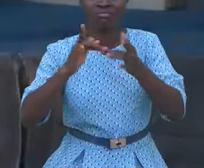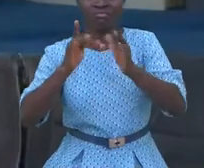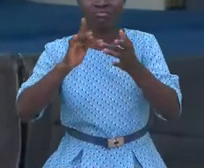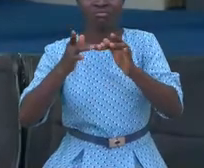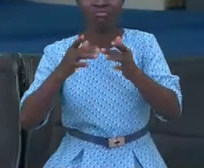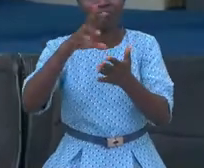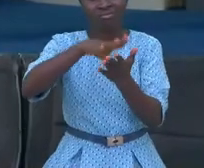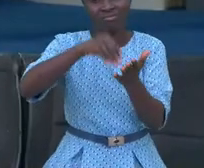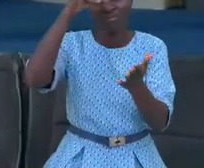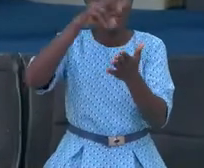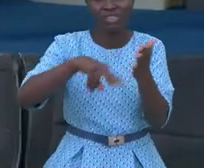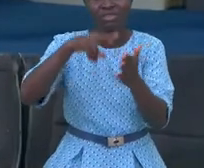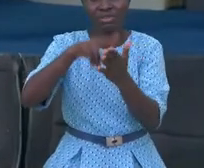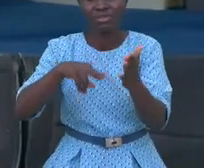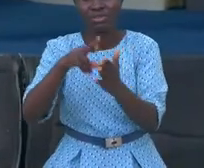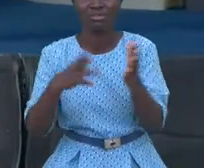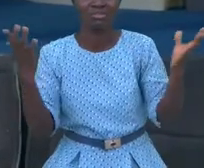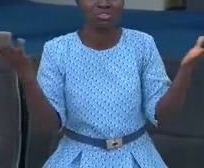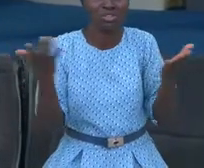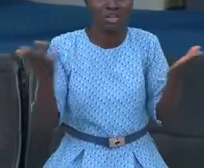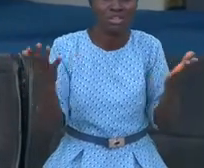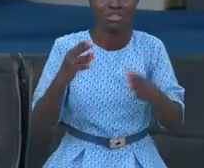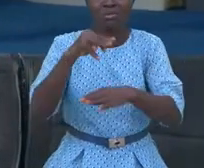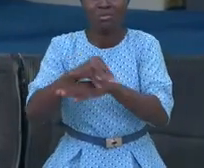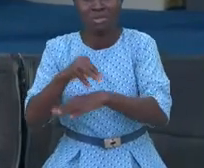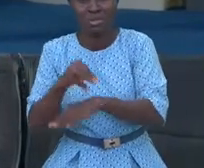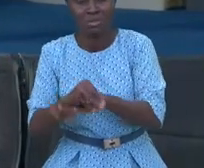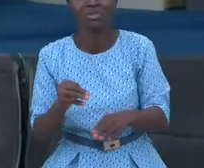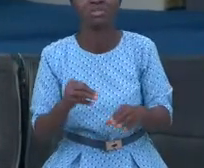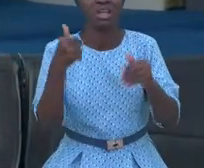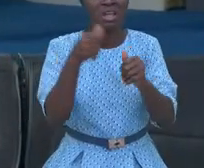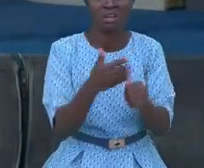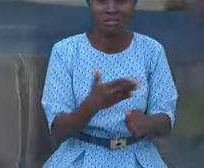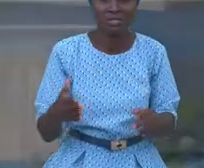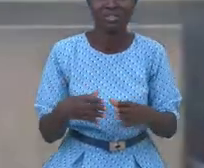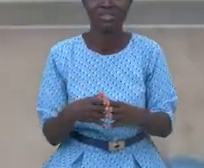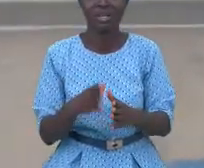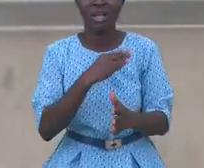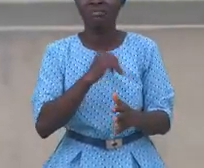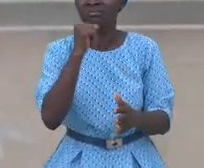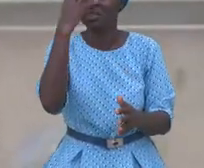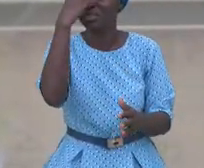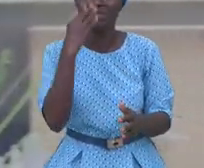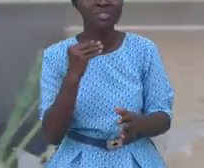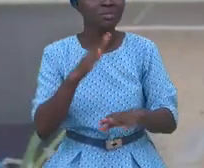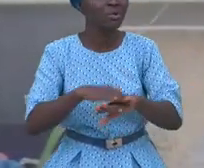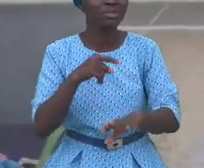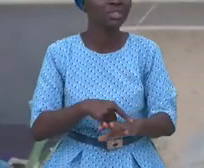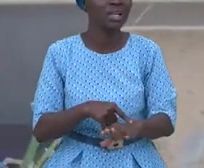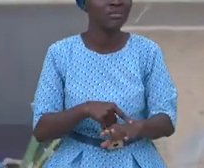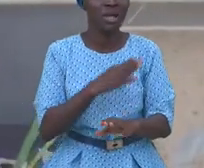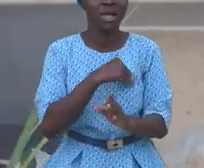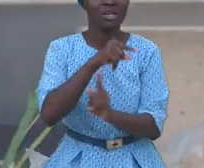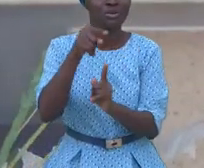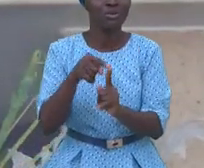text, chat, message, everything. And they will not sleep in time. And when the